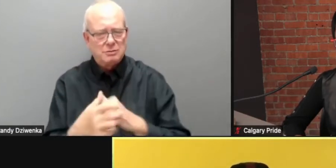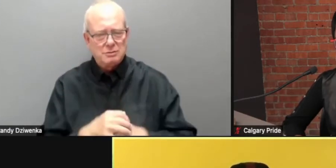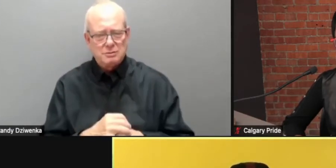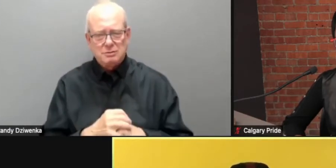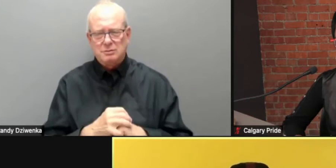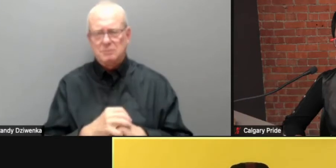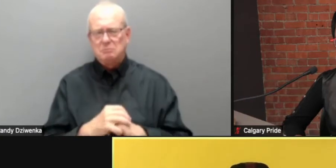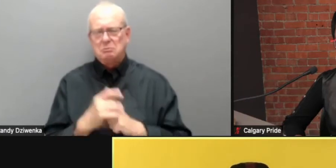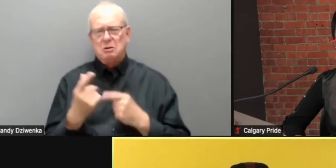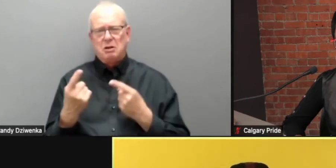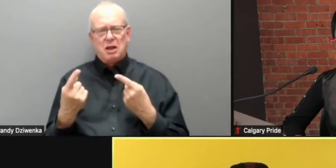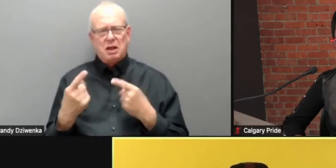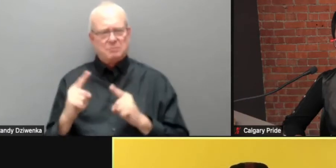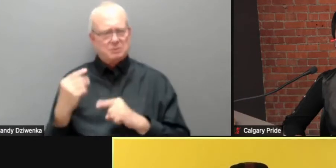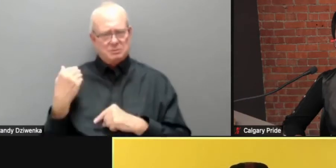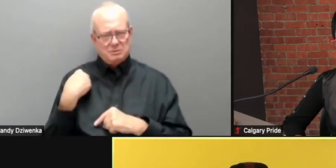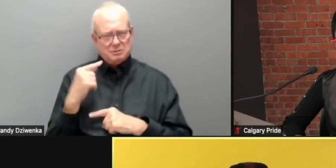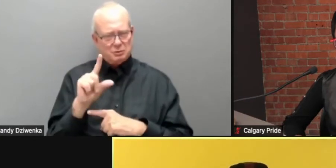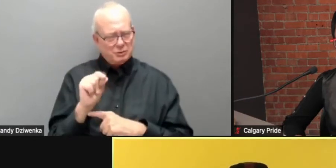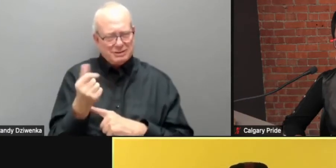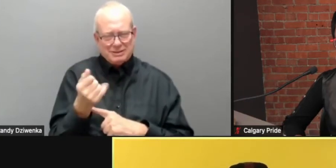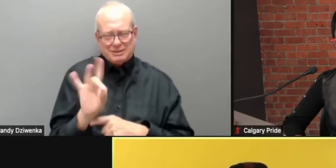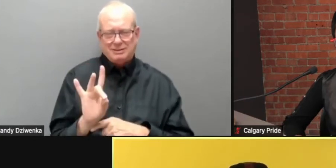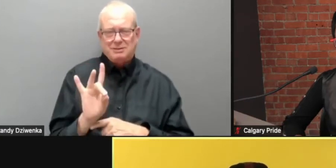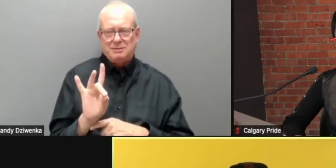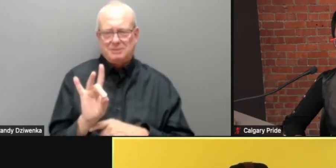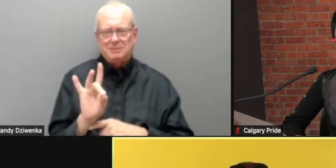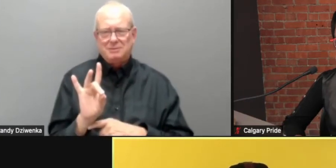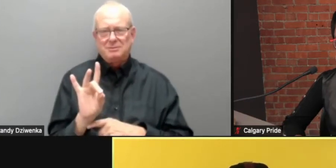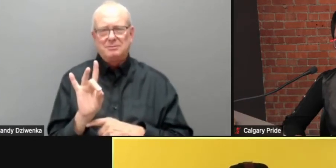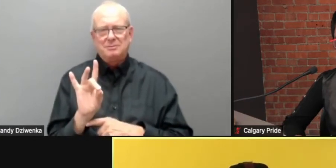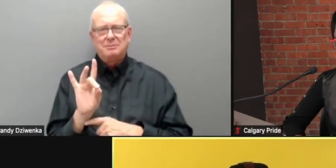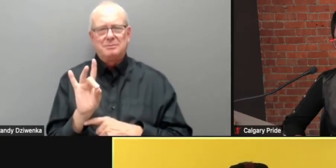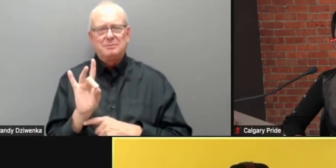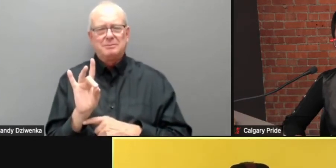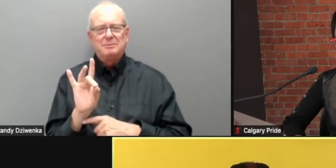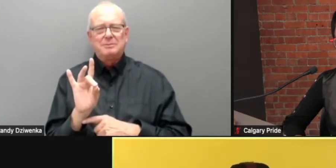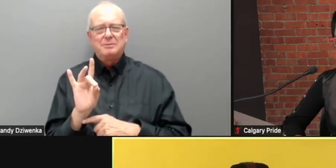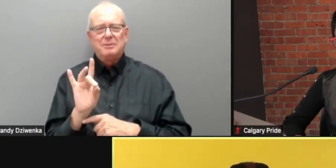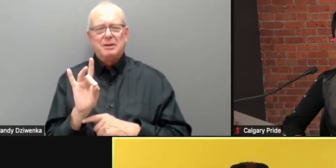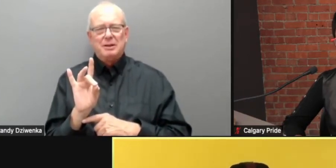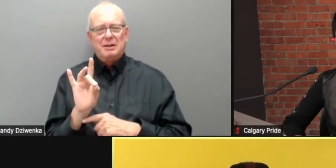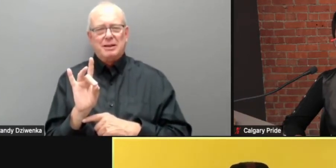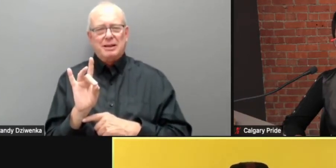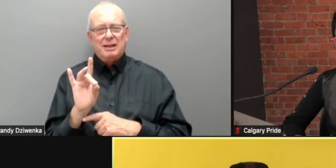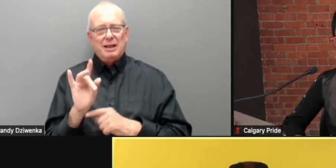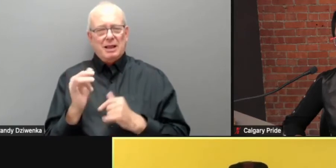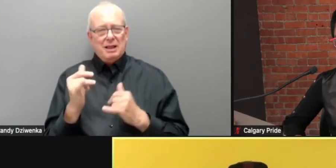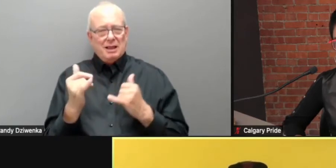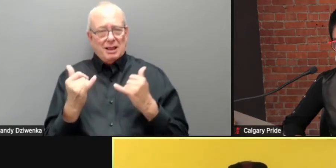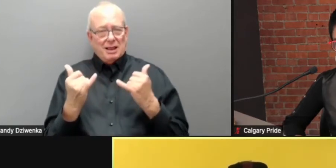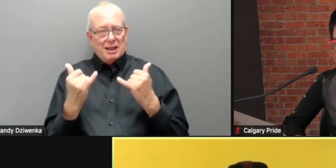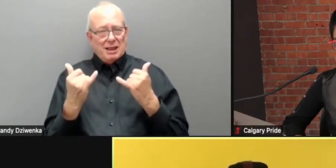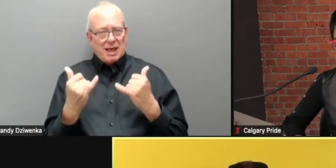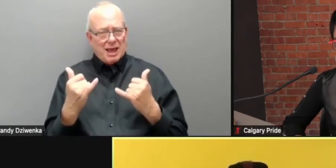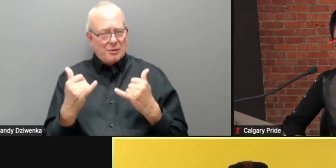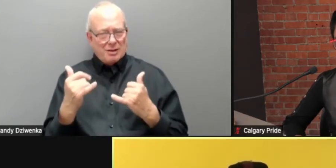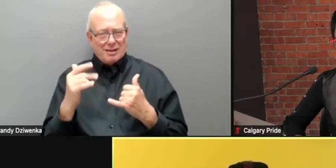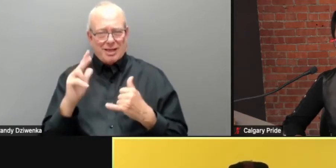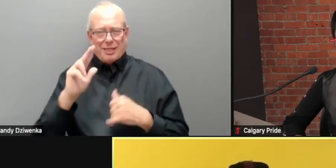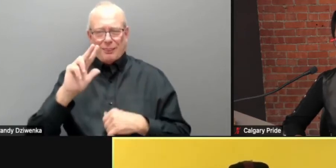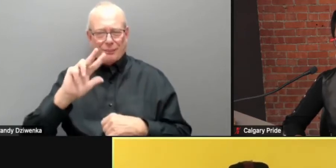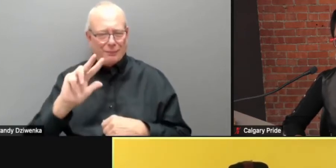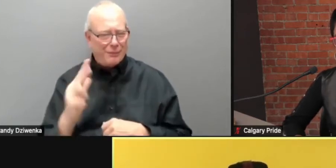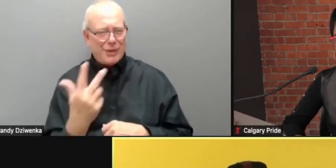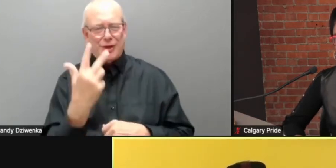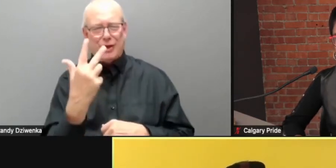are going to celebrate our third anniversary on in another 5 days from now. Wow. And